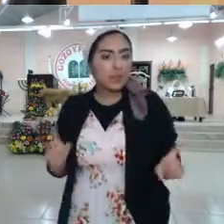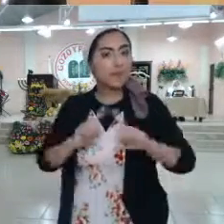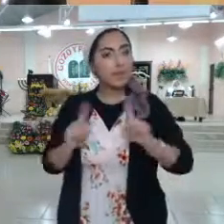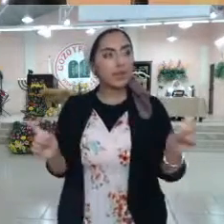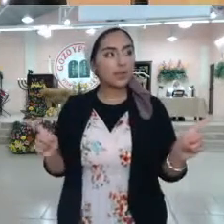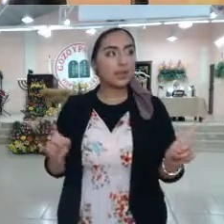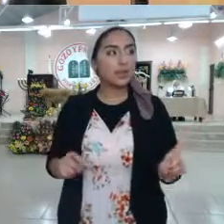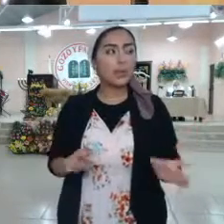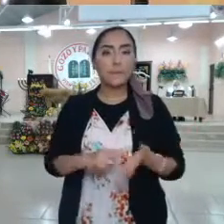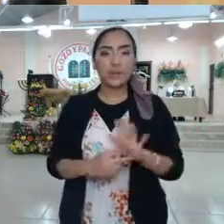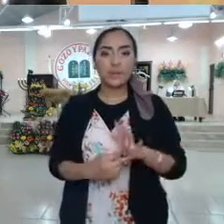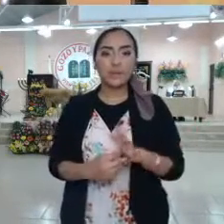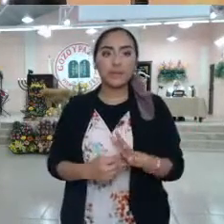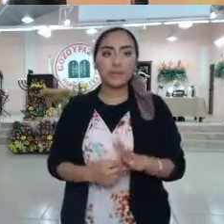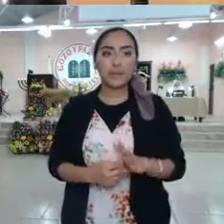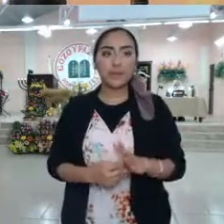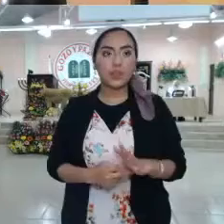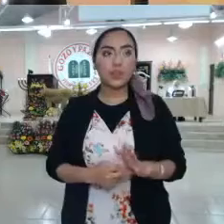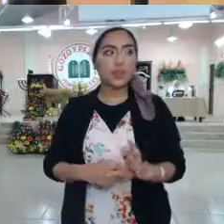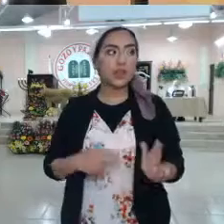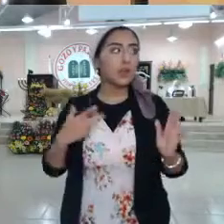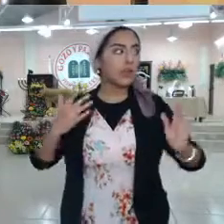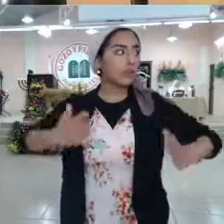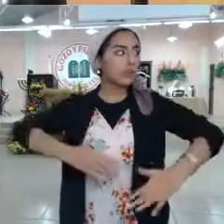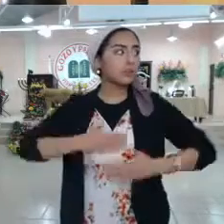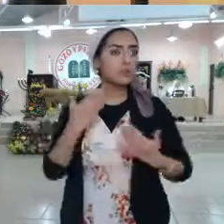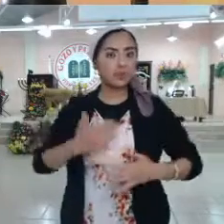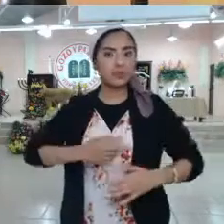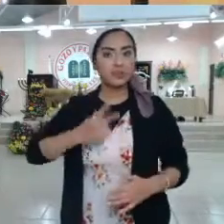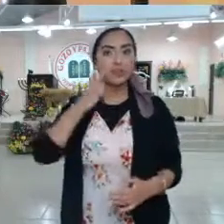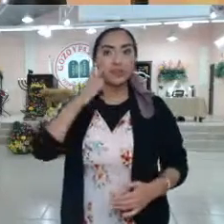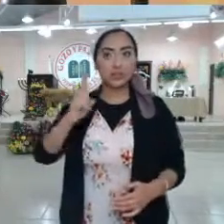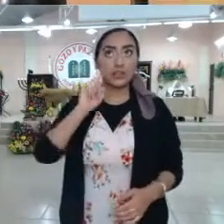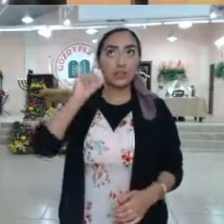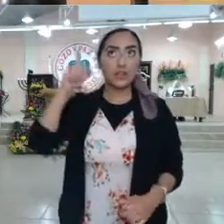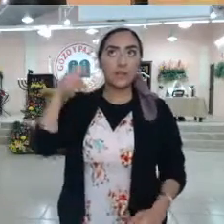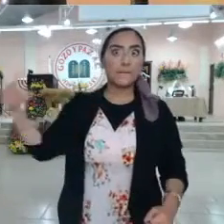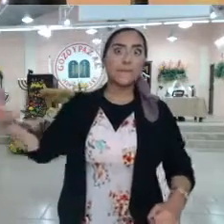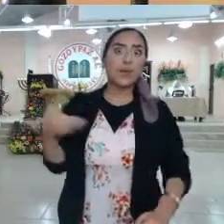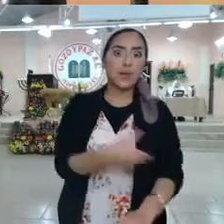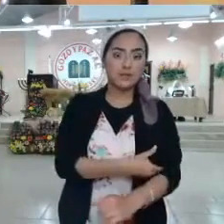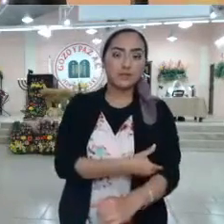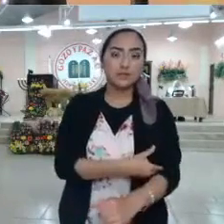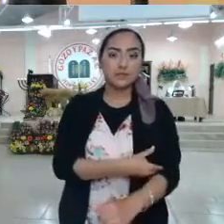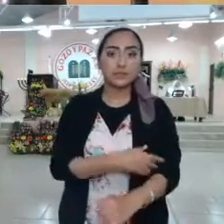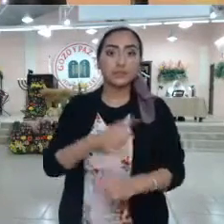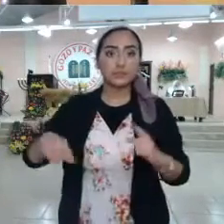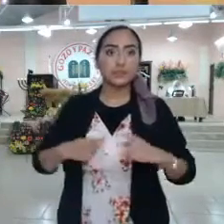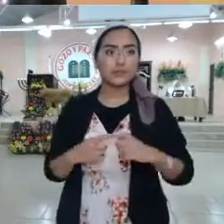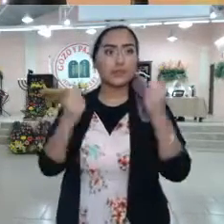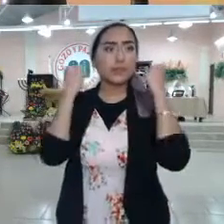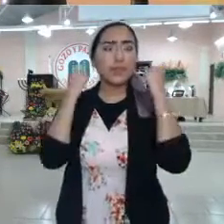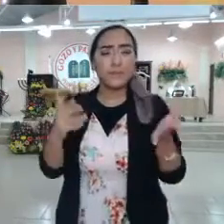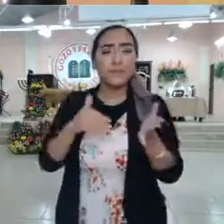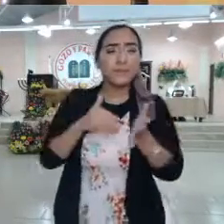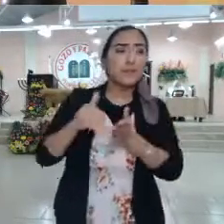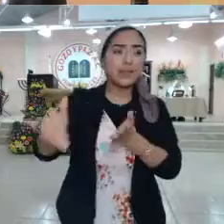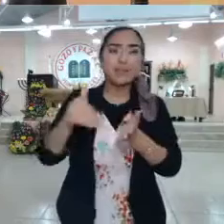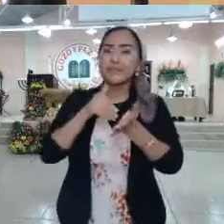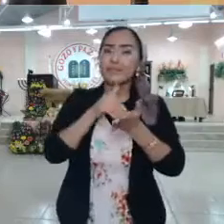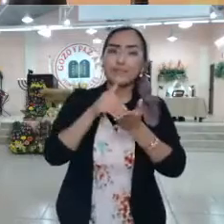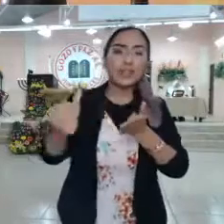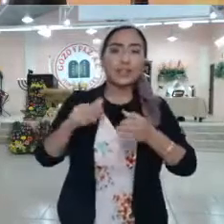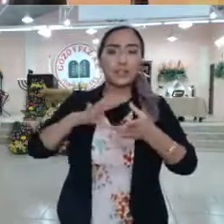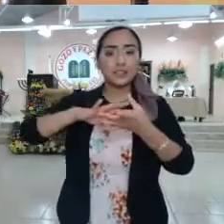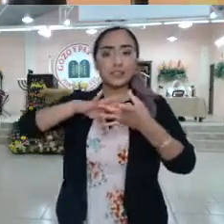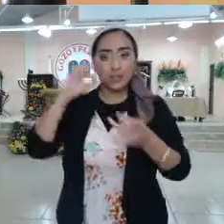no. del gozo de ver su poder. Of the joy of seeing Al His traer power. miles de miles de miles de Because He